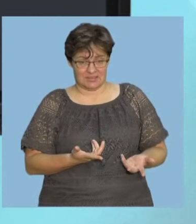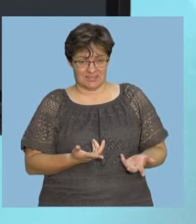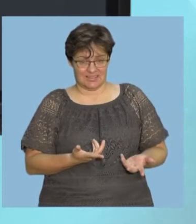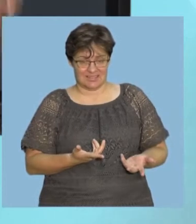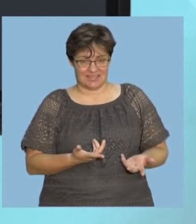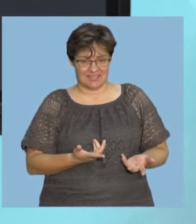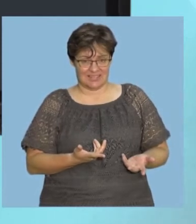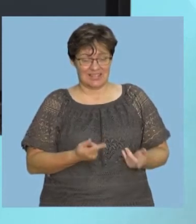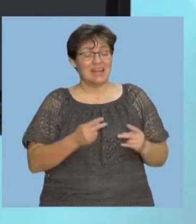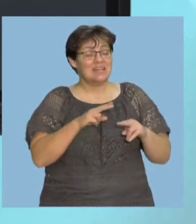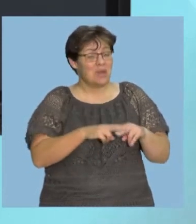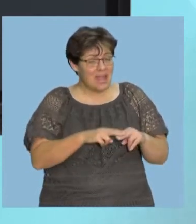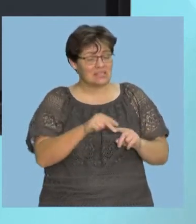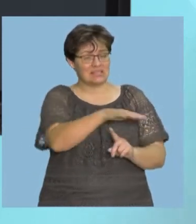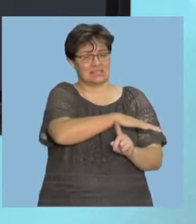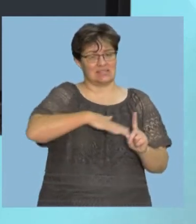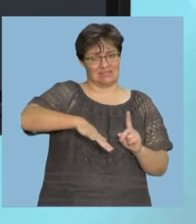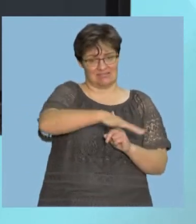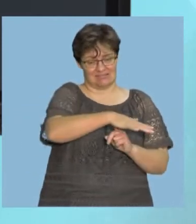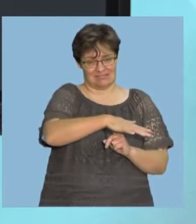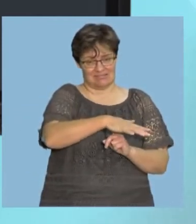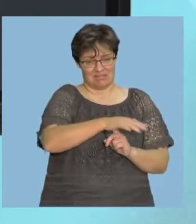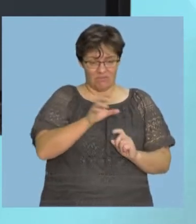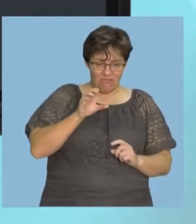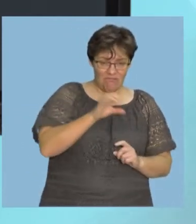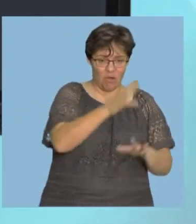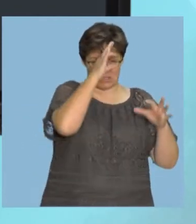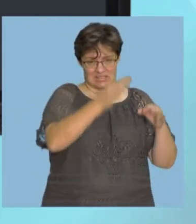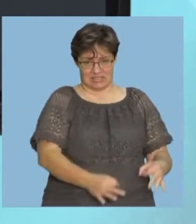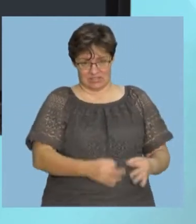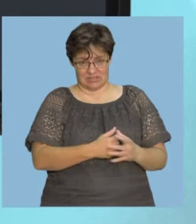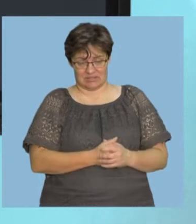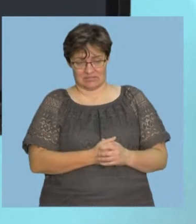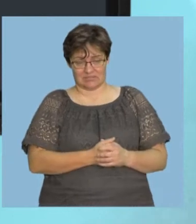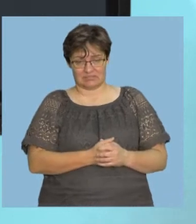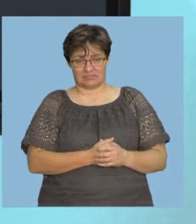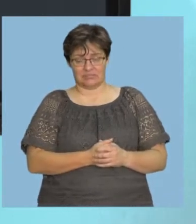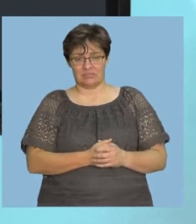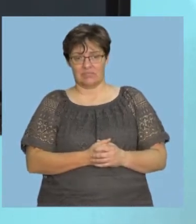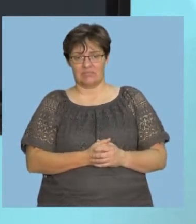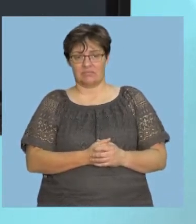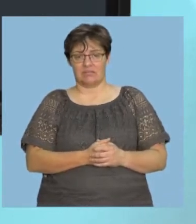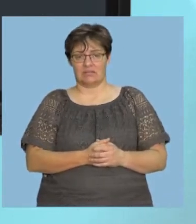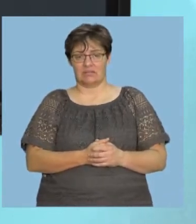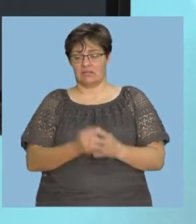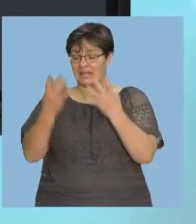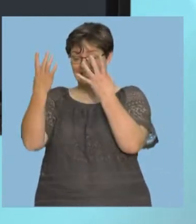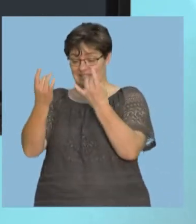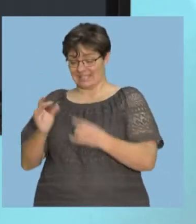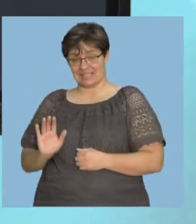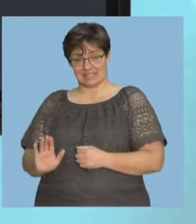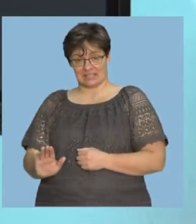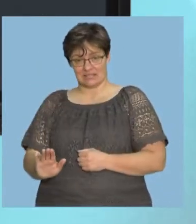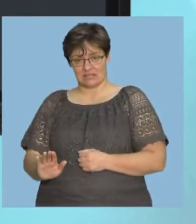Sometimes circumstances will force us to make that kind of decision. Okay, but now in statistics, when we